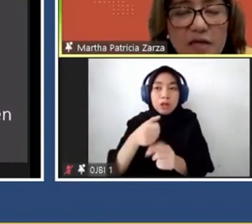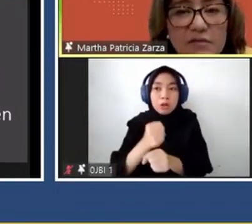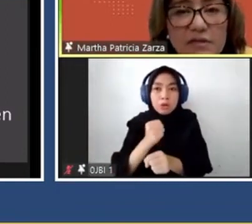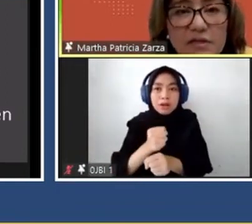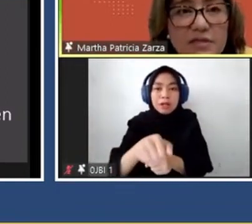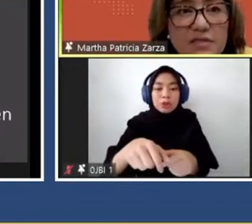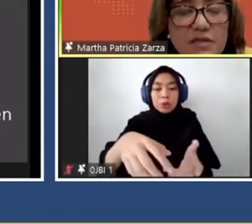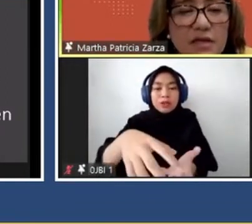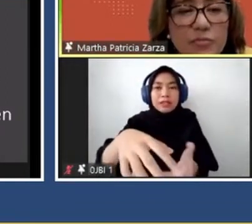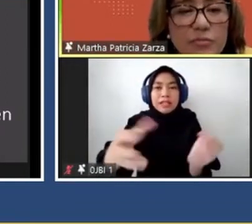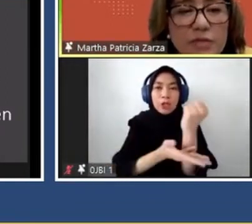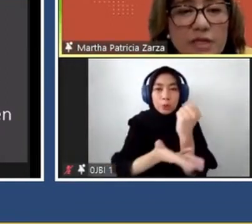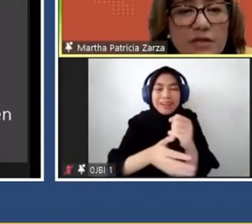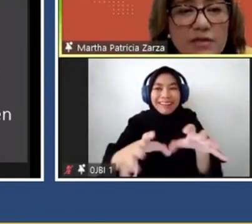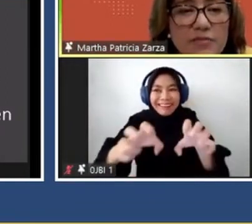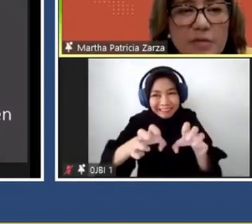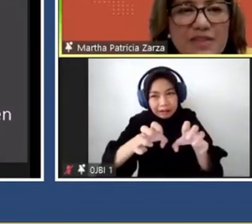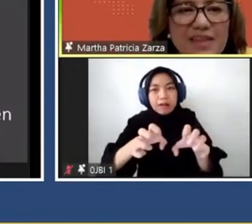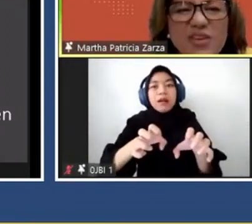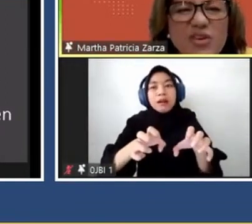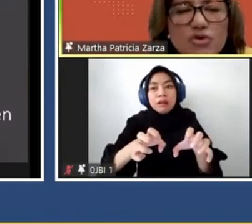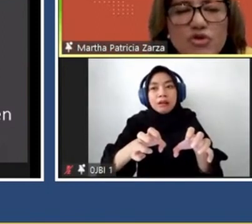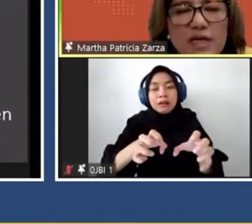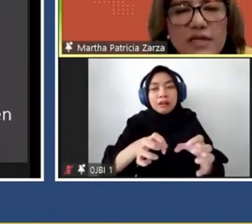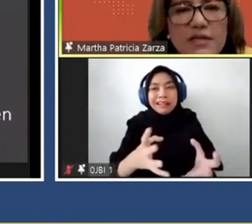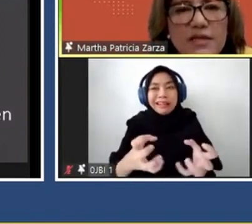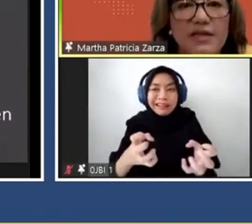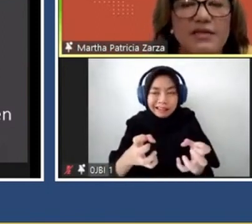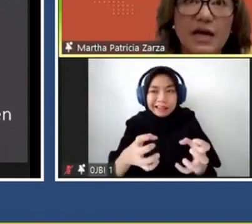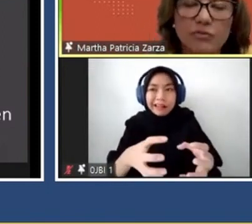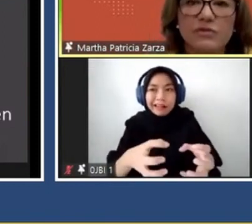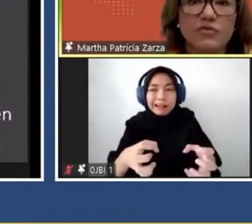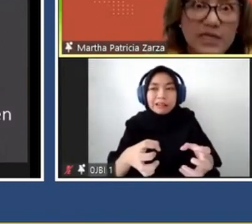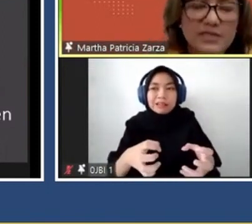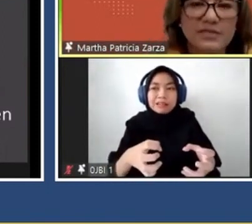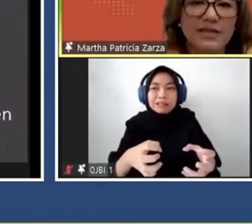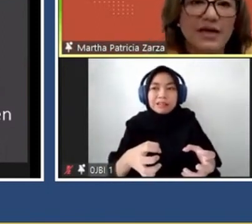dried, and it is, they don't usually